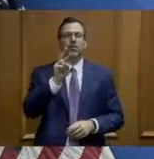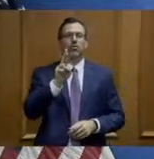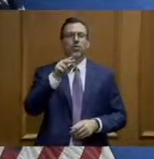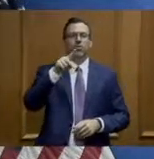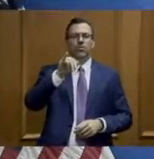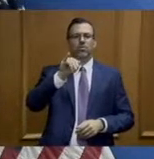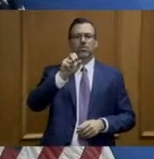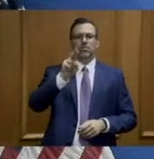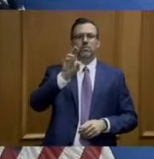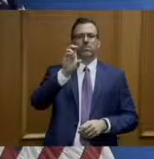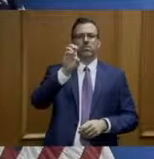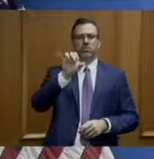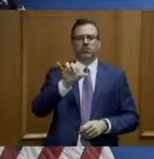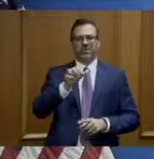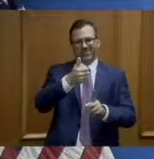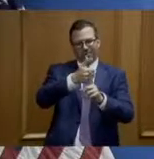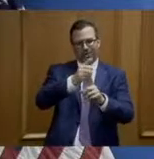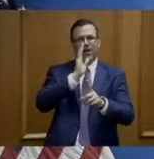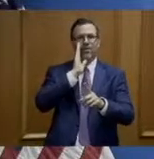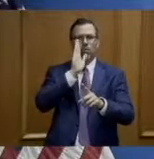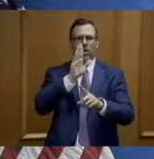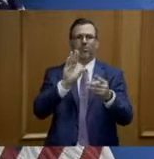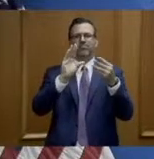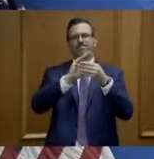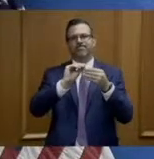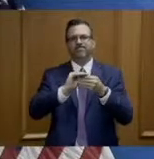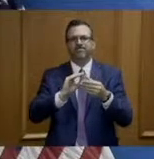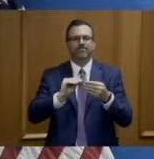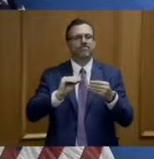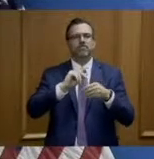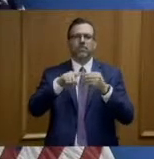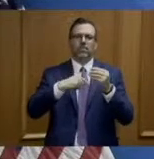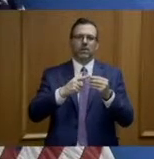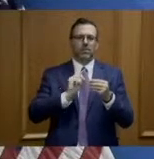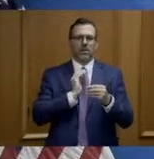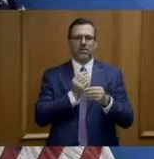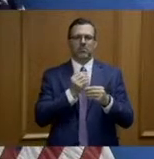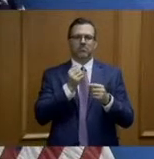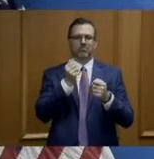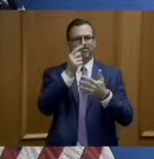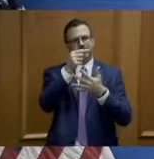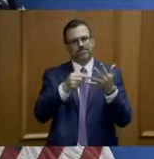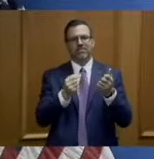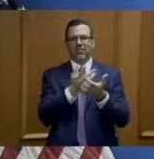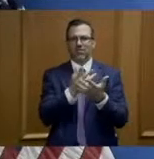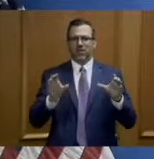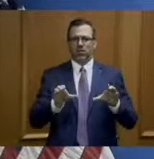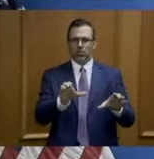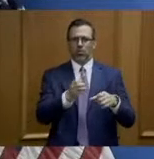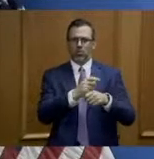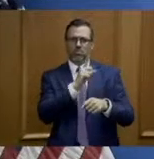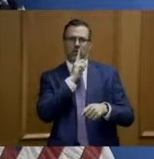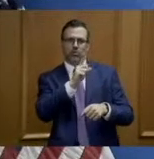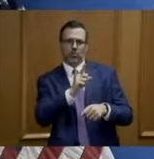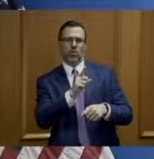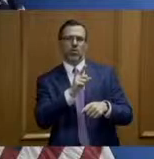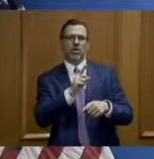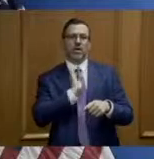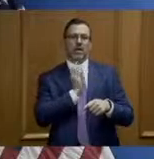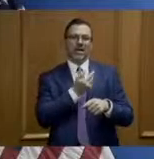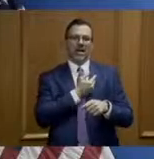more today during her report about the efforts that we are making to ensure the integrity of our